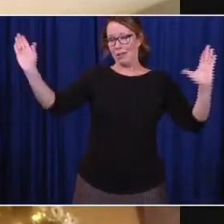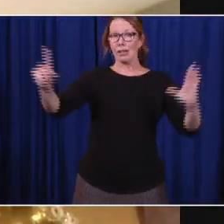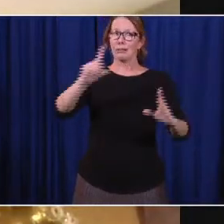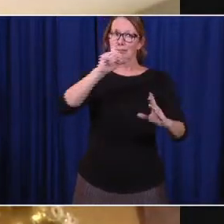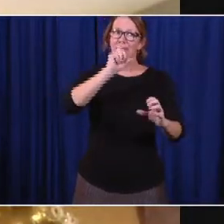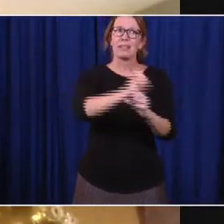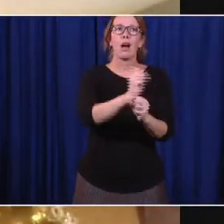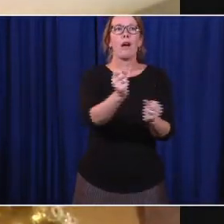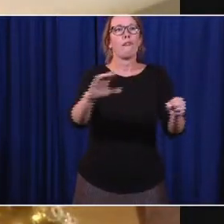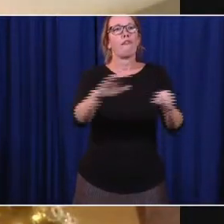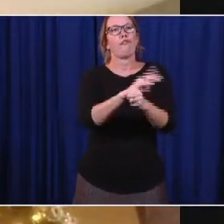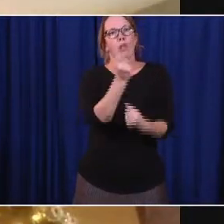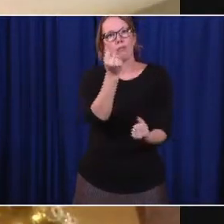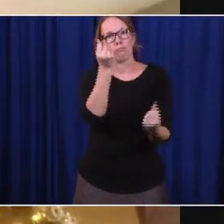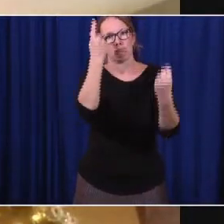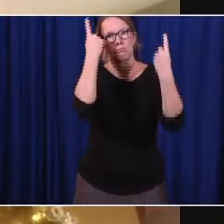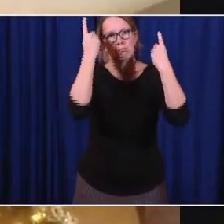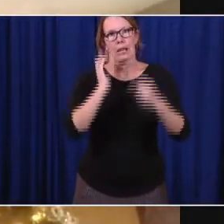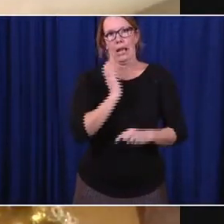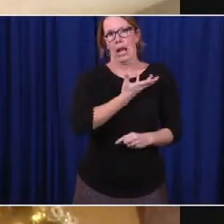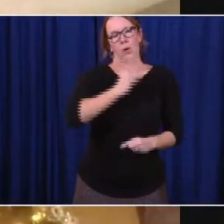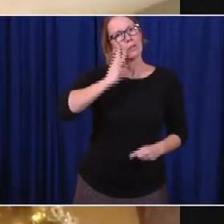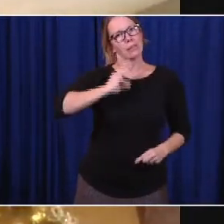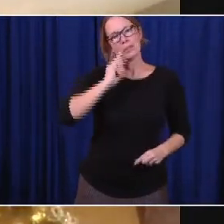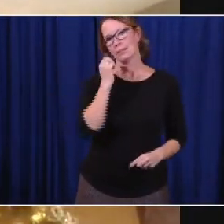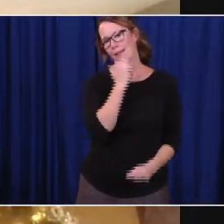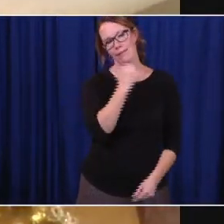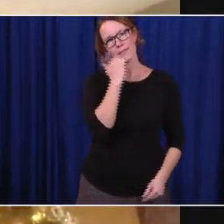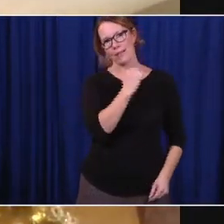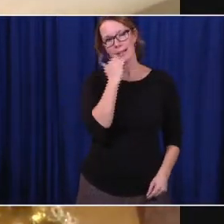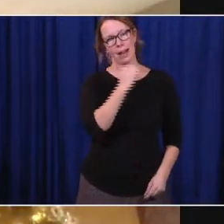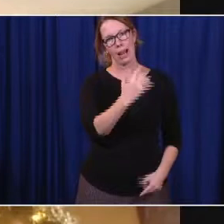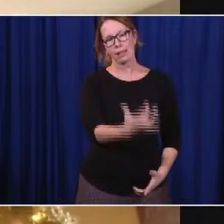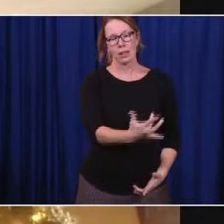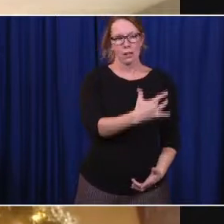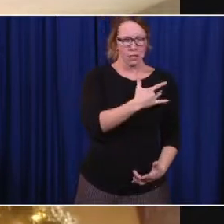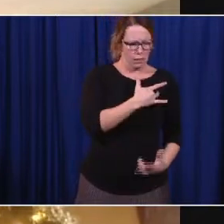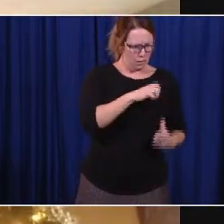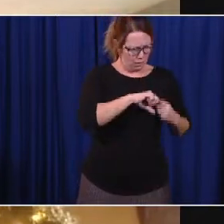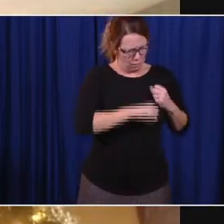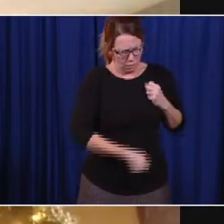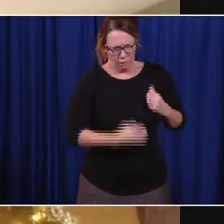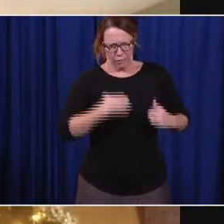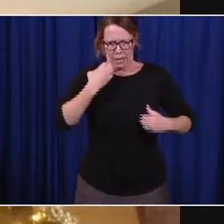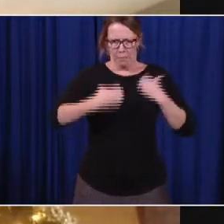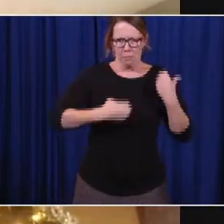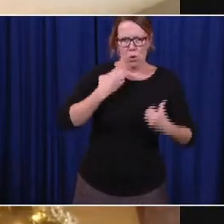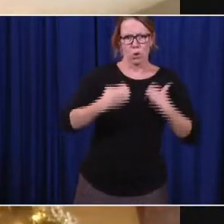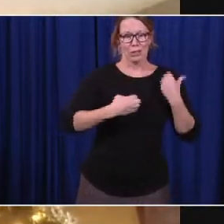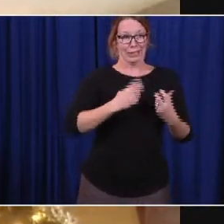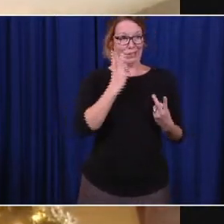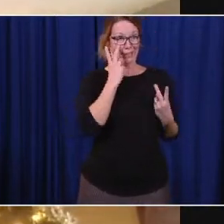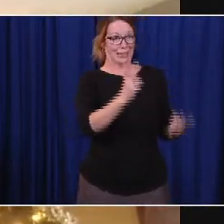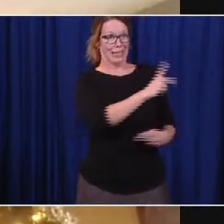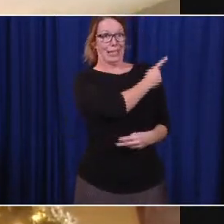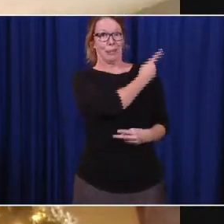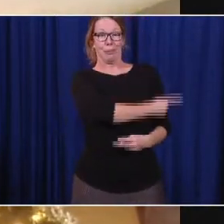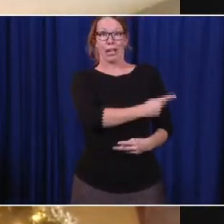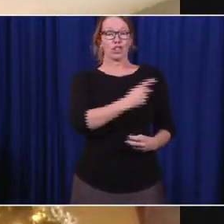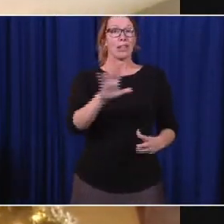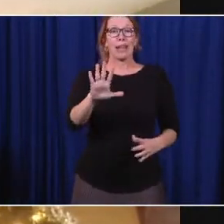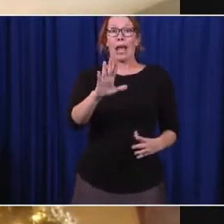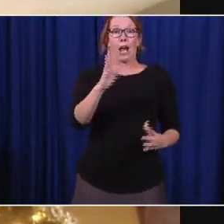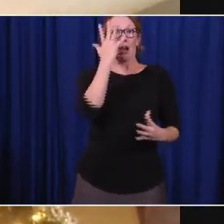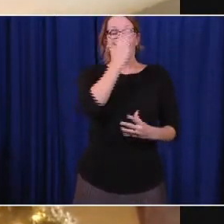understands what we go through every day, the heartbreak and the emotion, and seeing the fear on these patients'